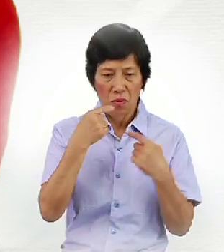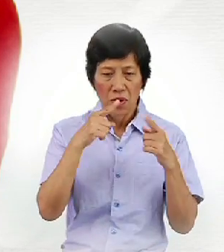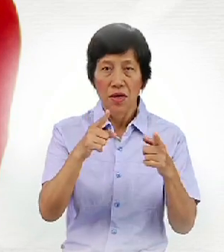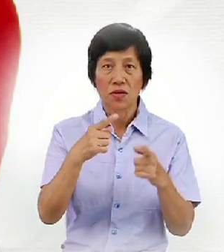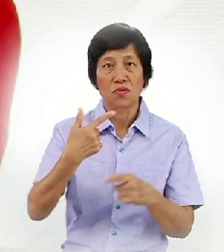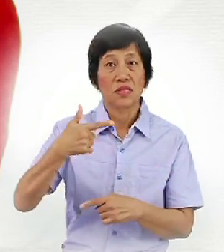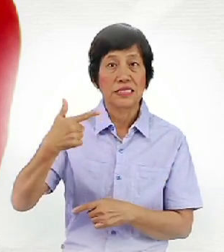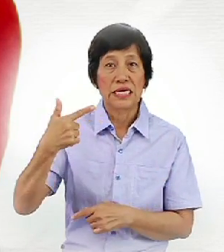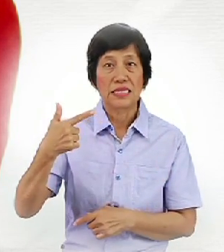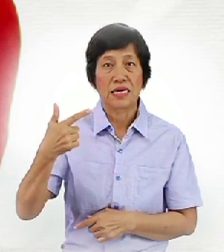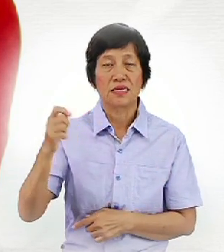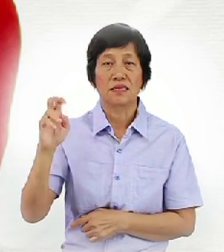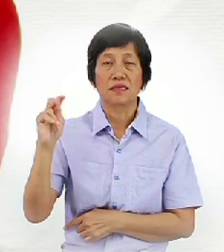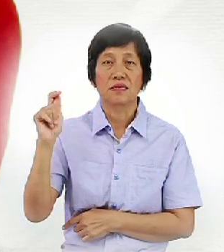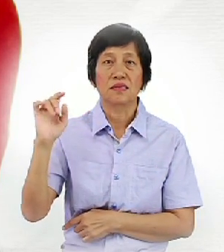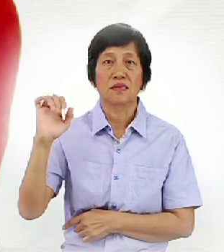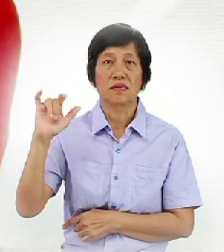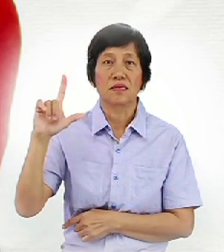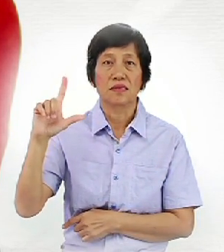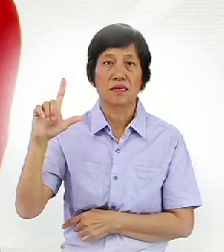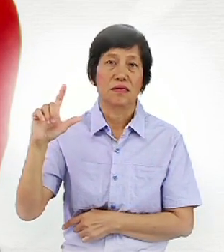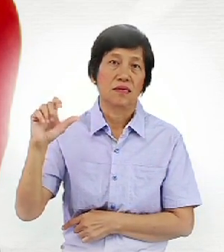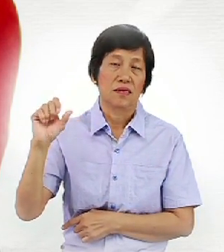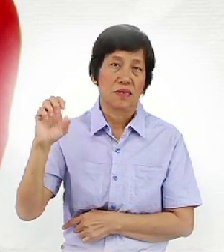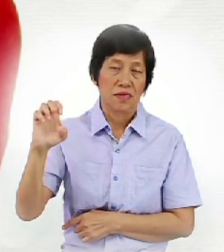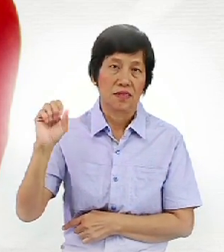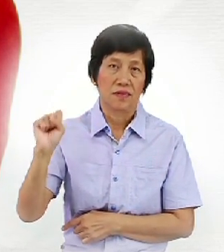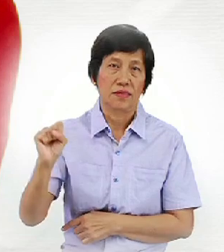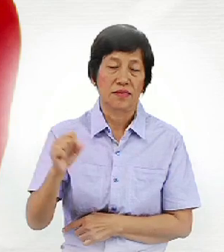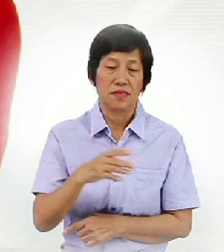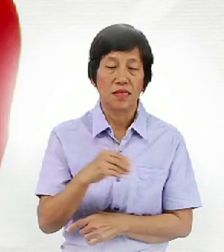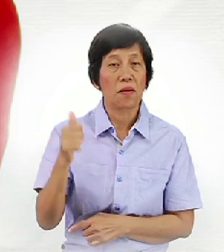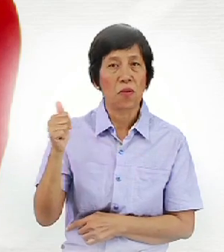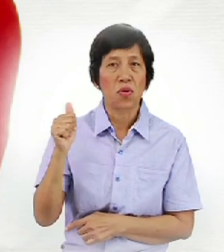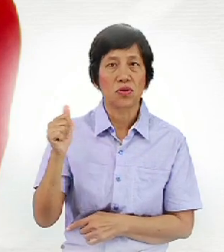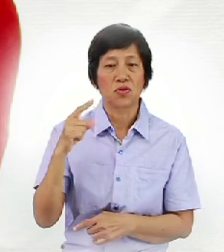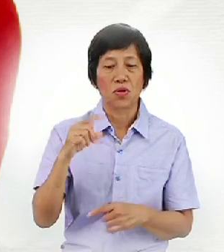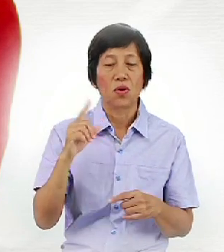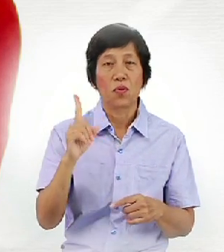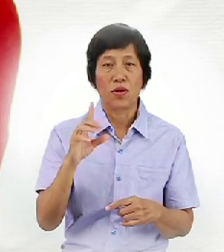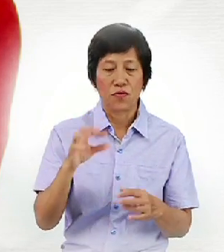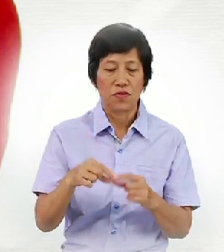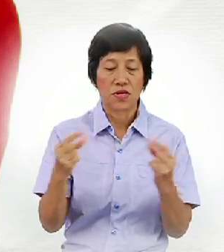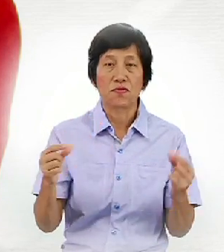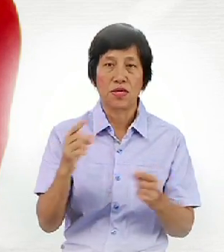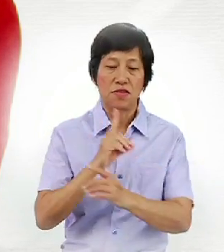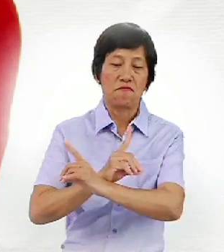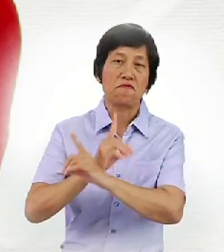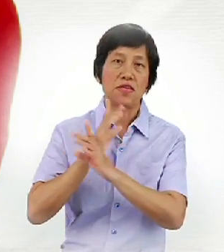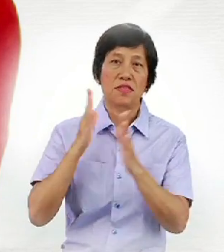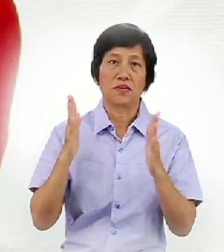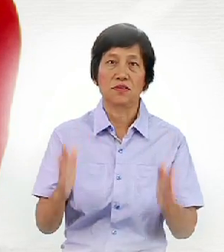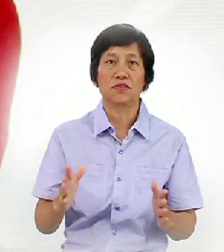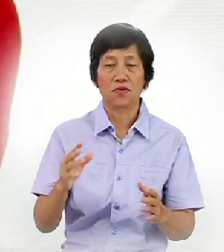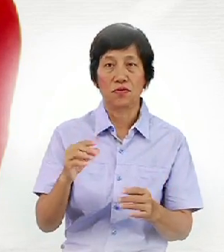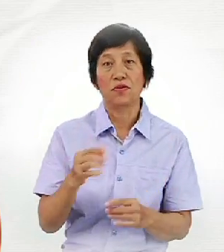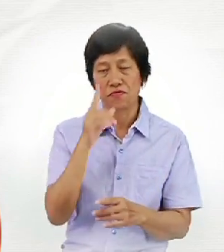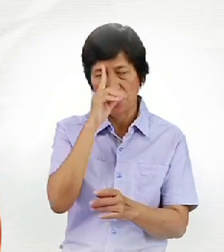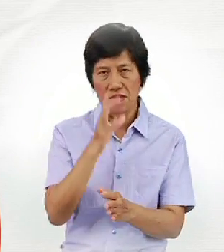to the Gentiles. And Apollos, one of the great defenders of the faith, a great